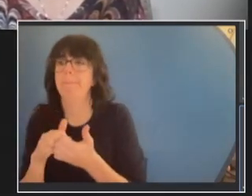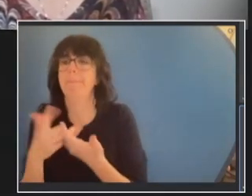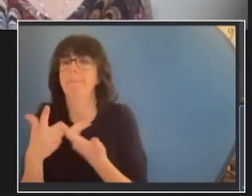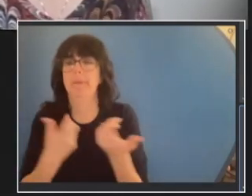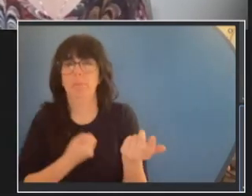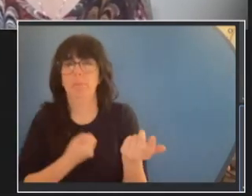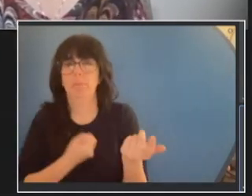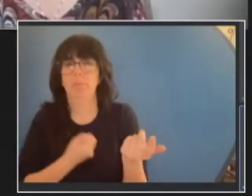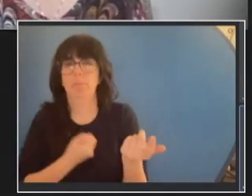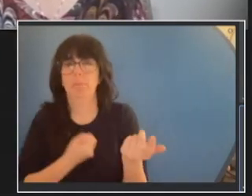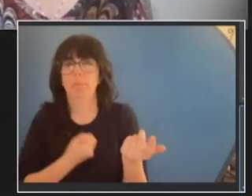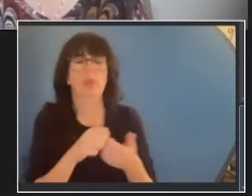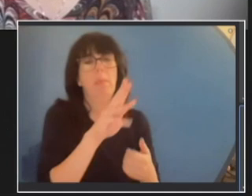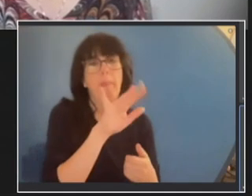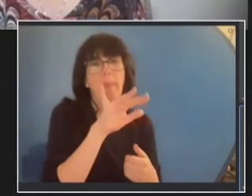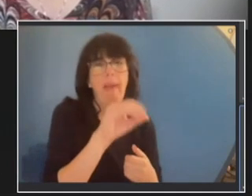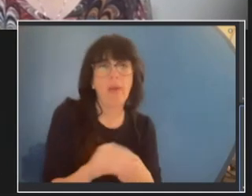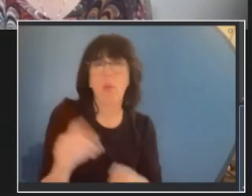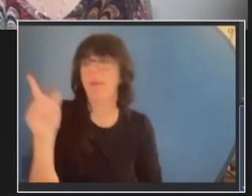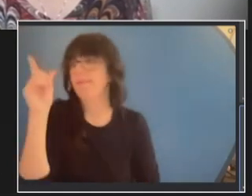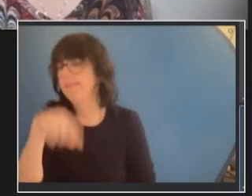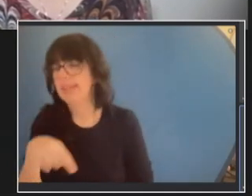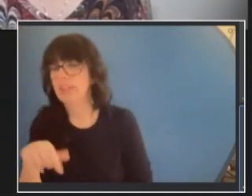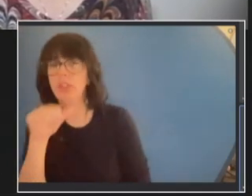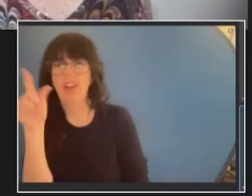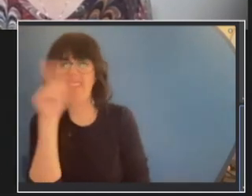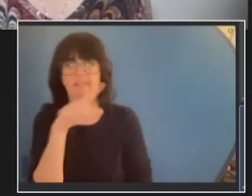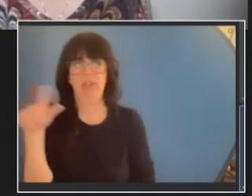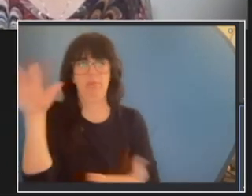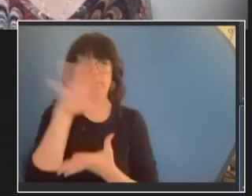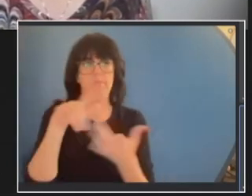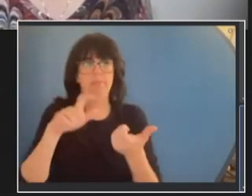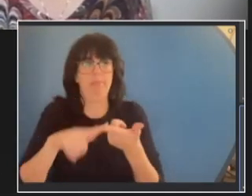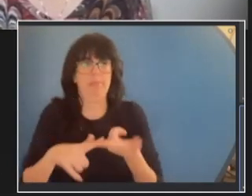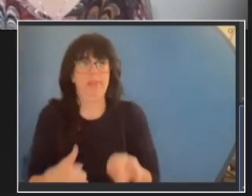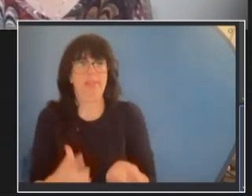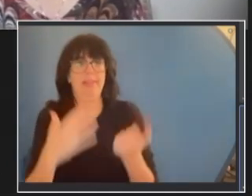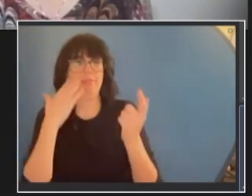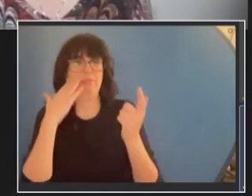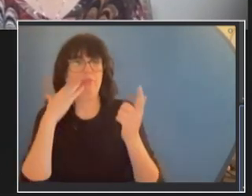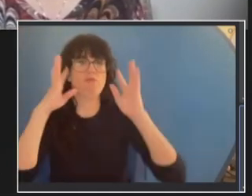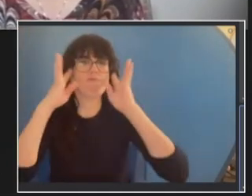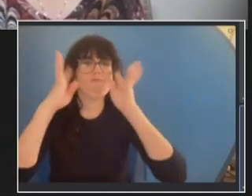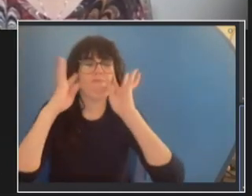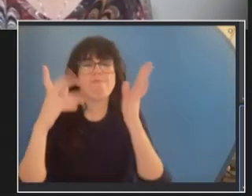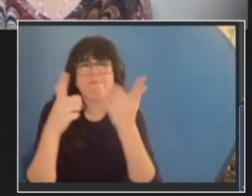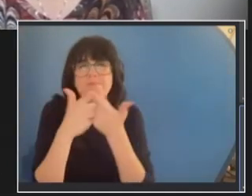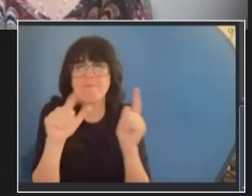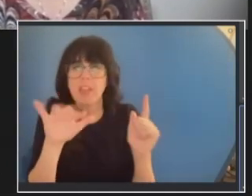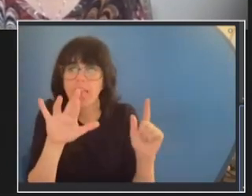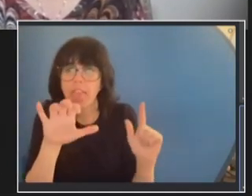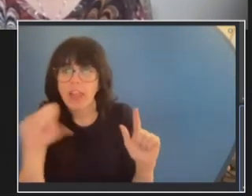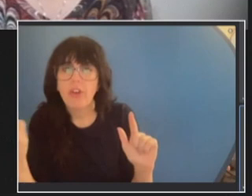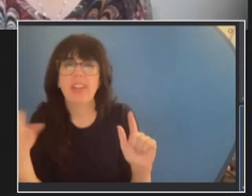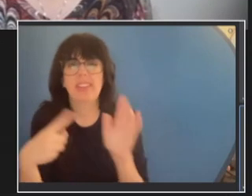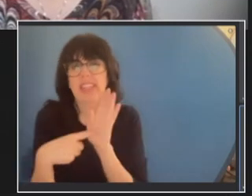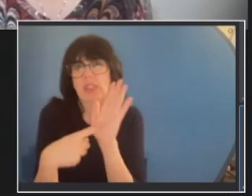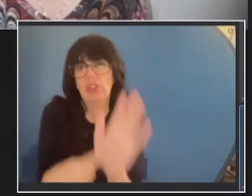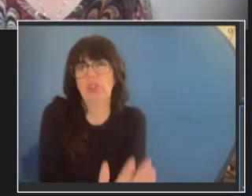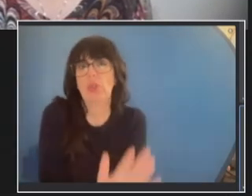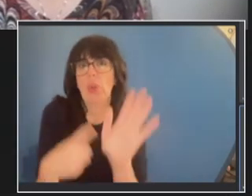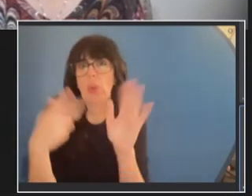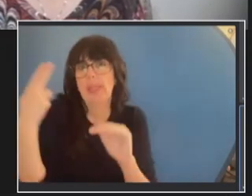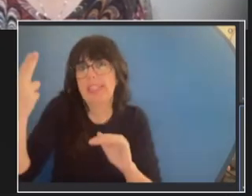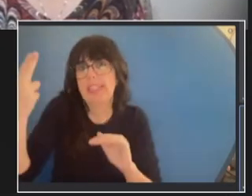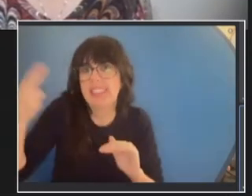fiction. My work is known for inventive and evocative lyrics that reveal hidden history. As I said, I'm inspired by